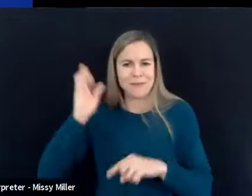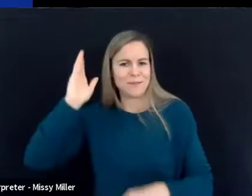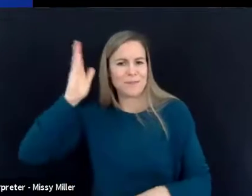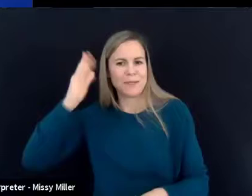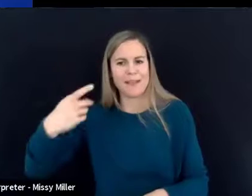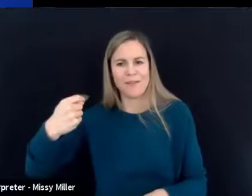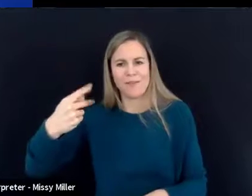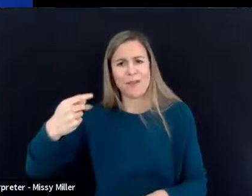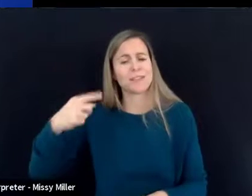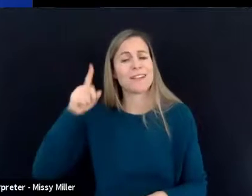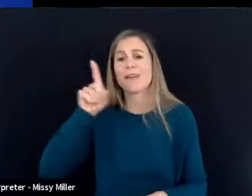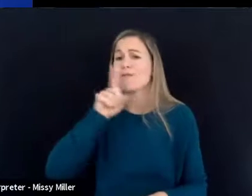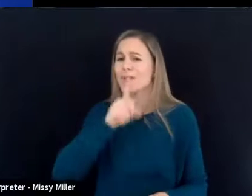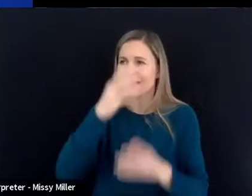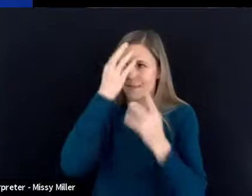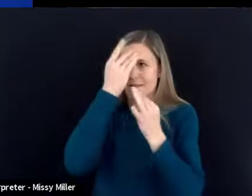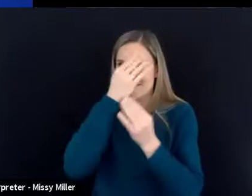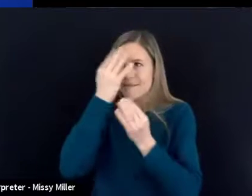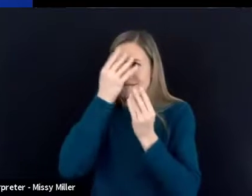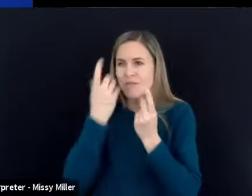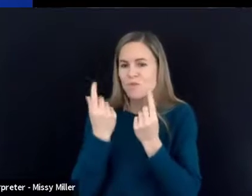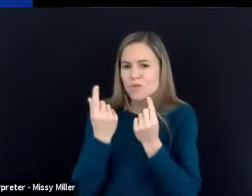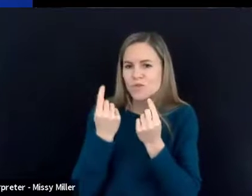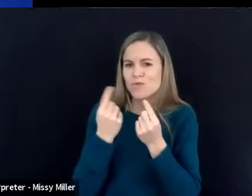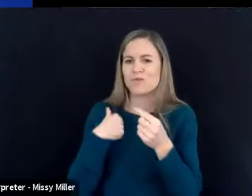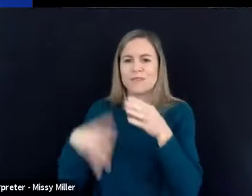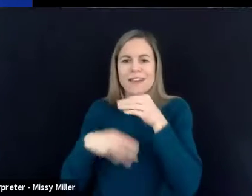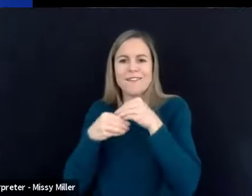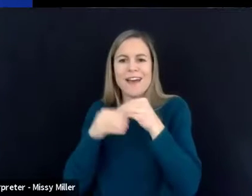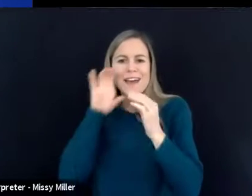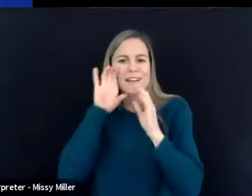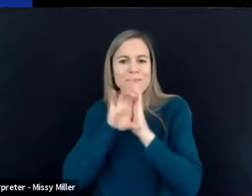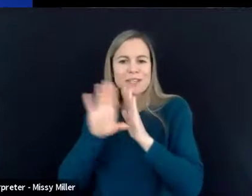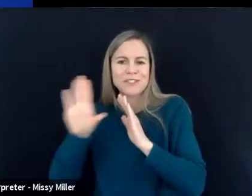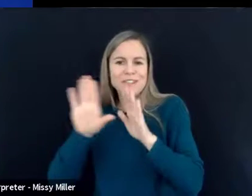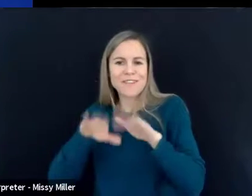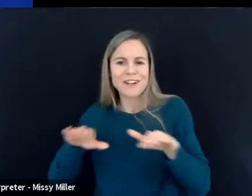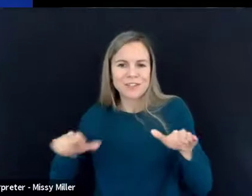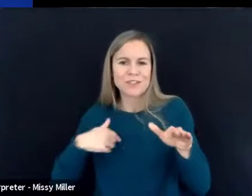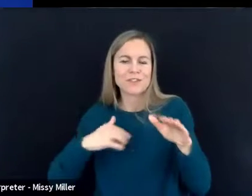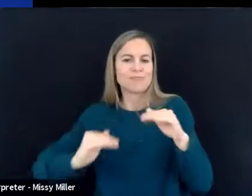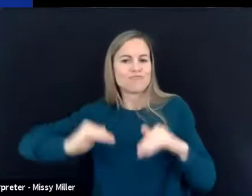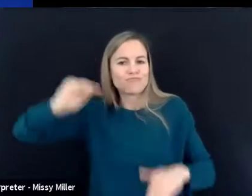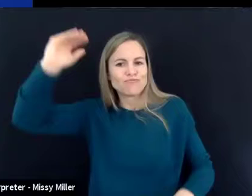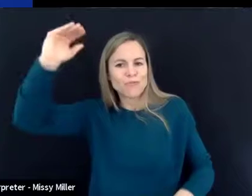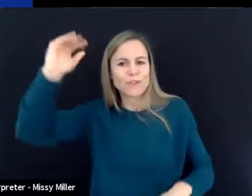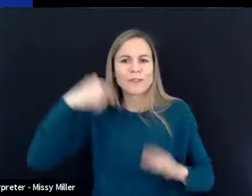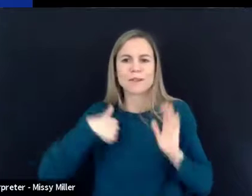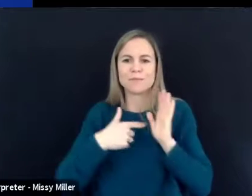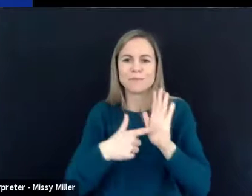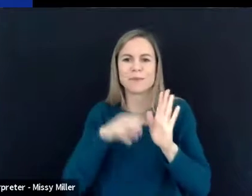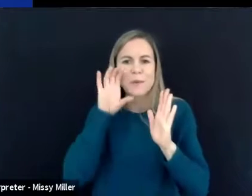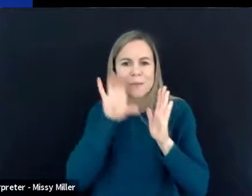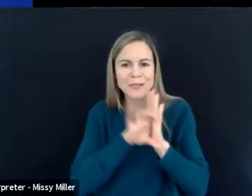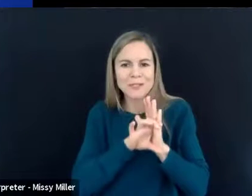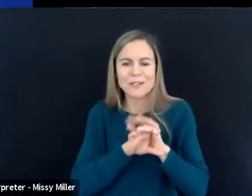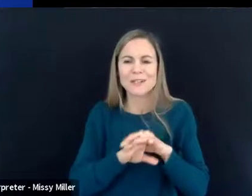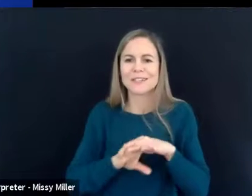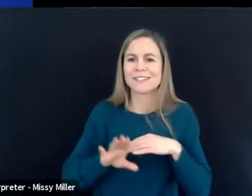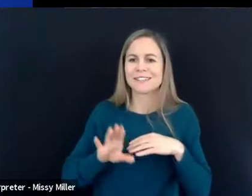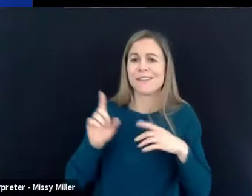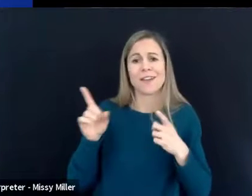presentations. You'll see lots of pictures of their children on their journeys as they've grown up. The kids, their own children are